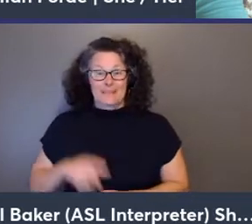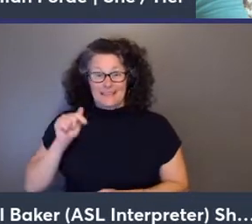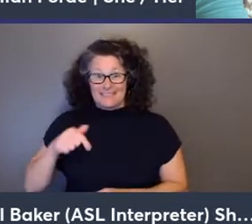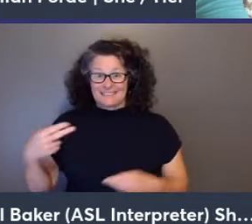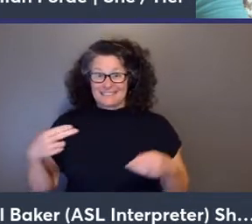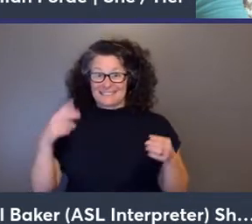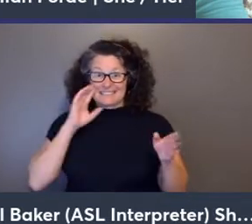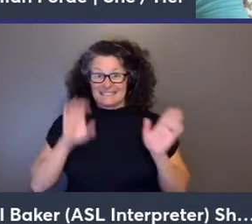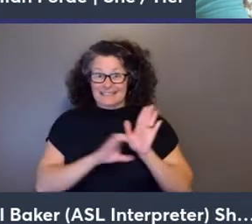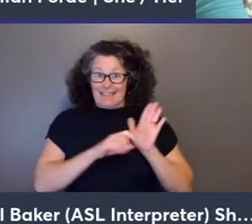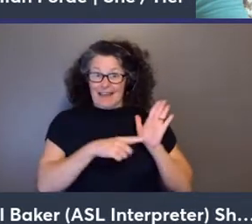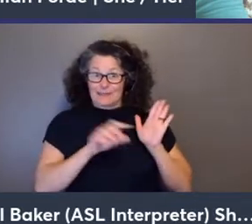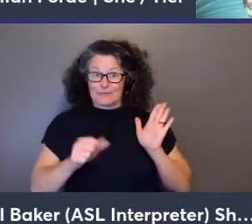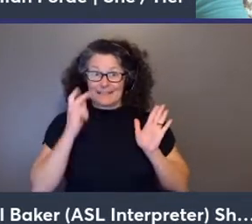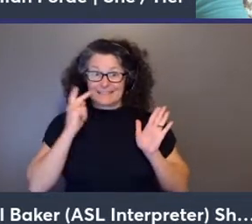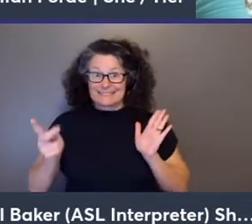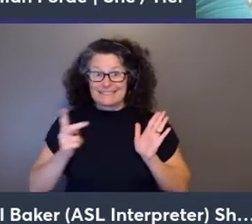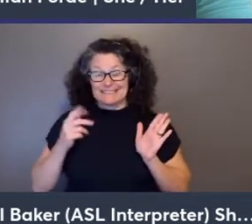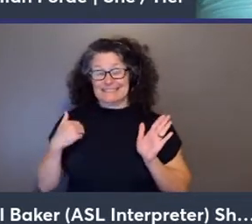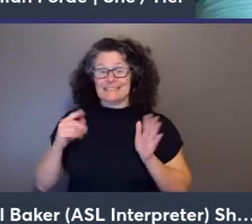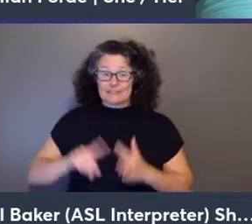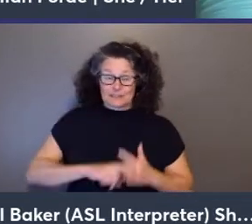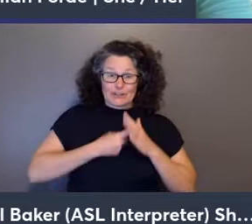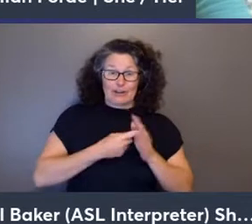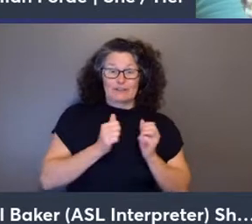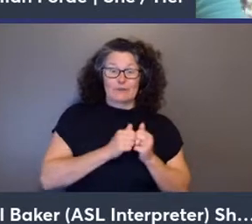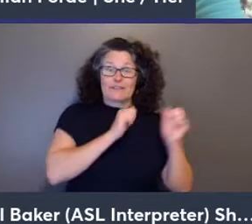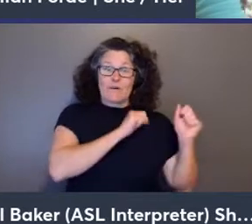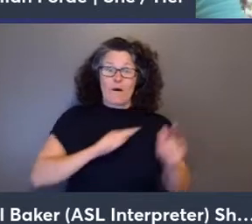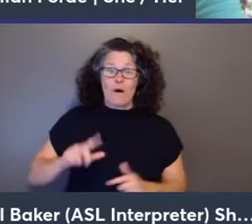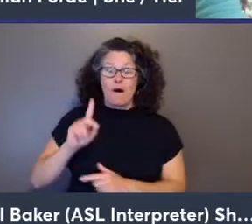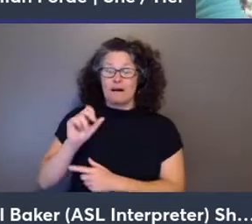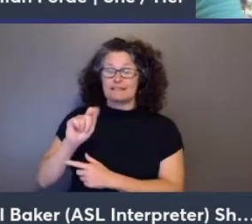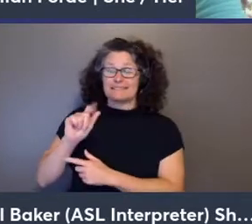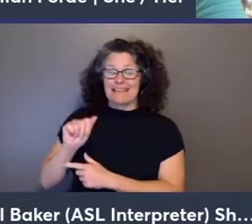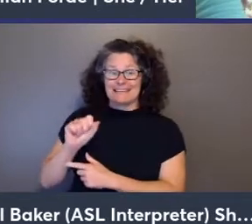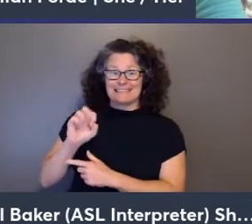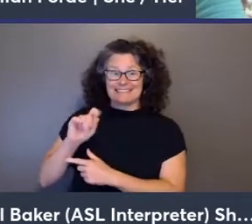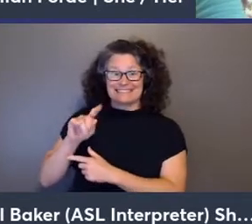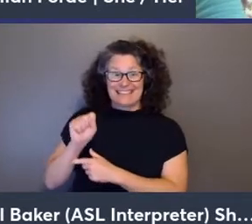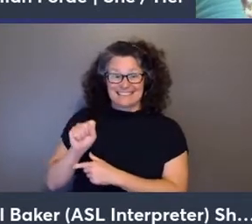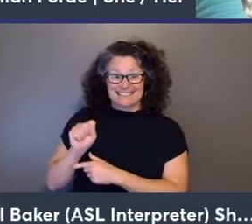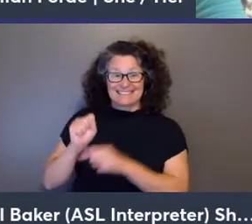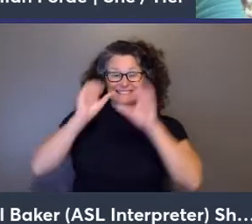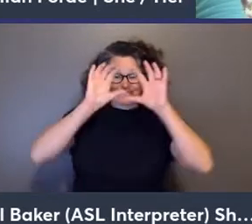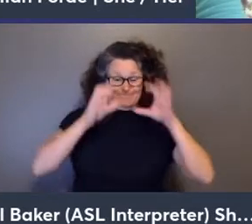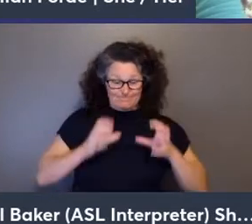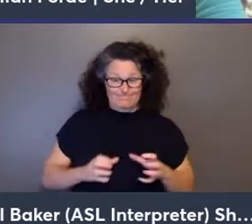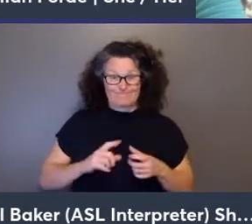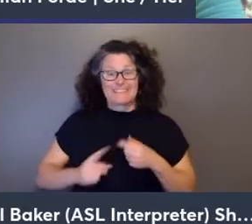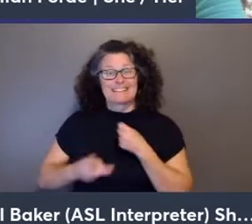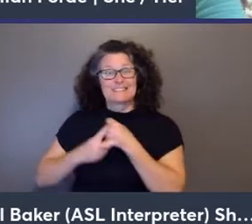basically show the journey start with all the data set. People store their data set